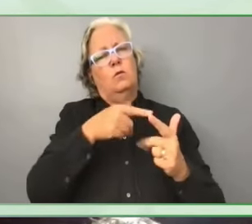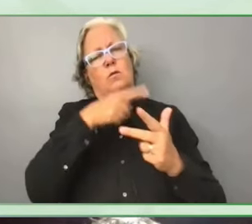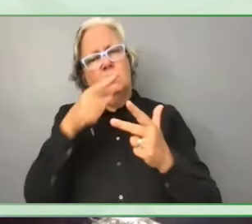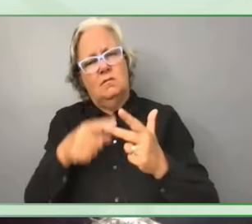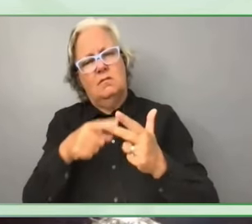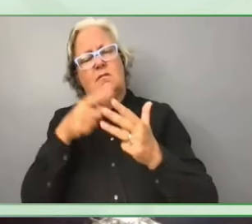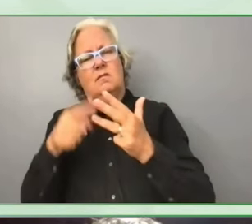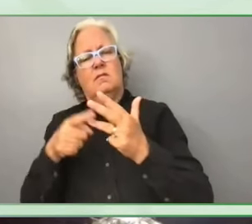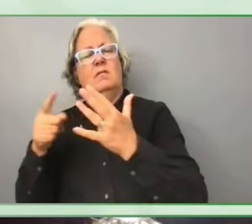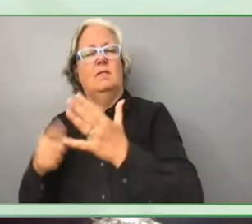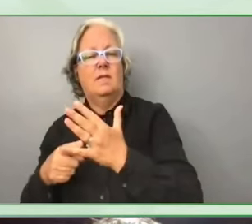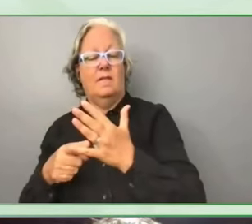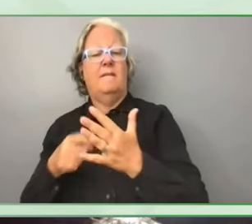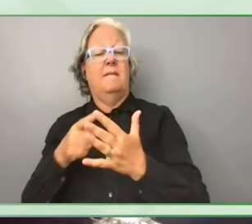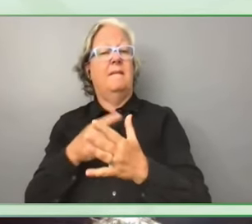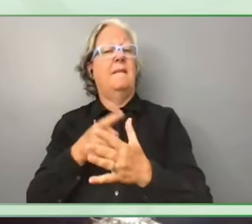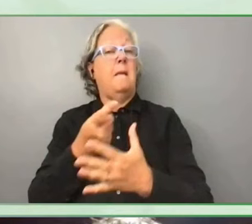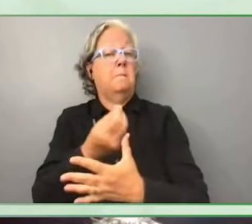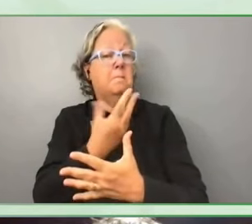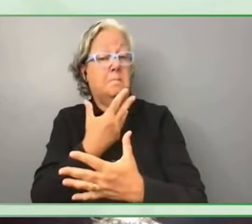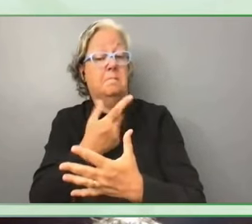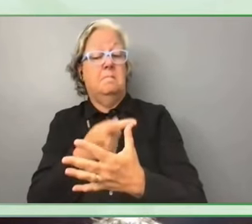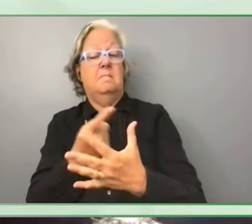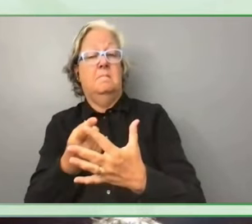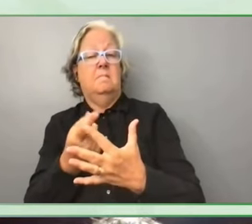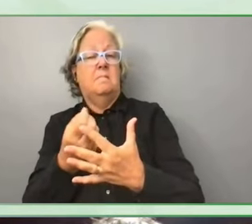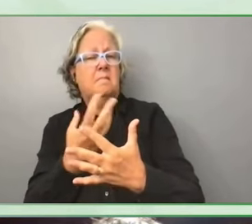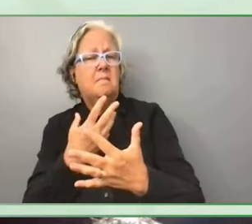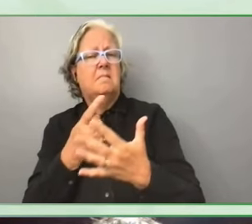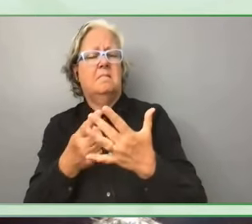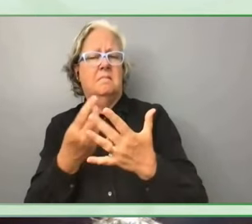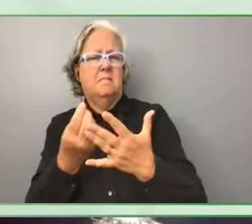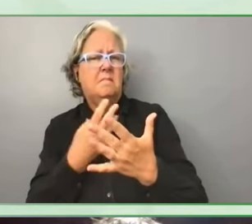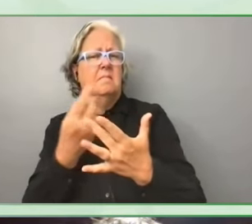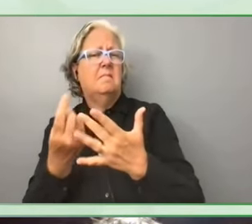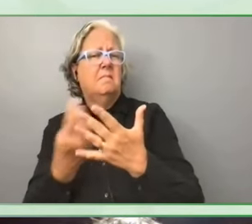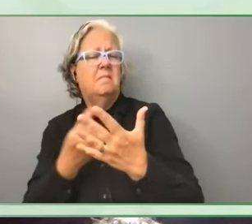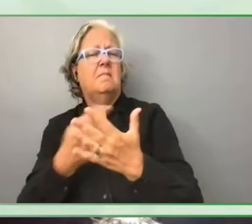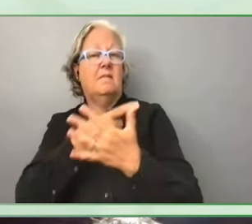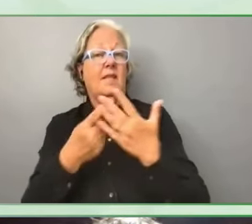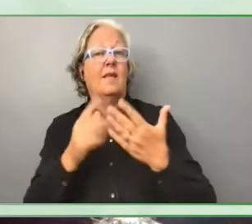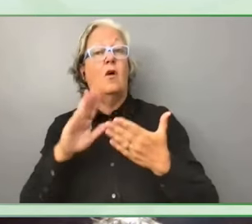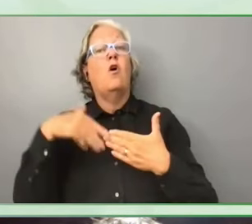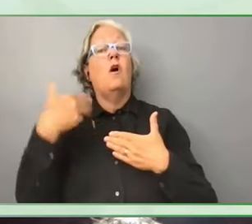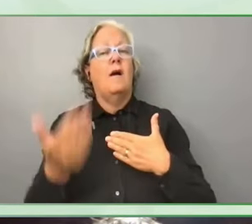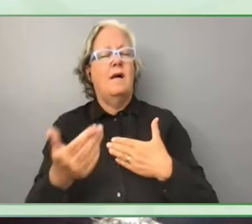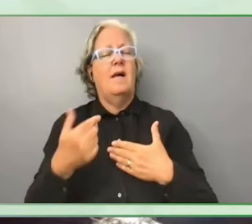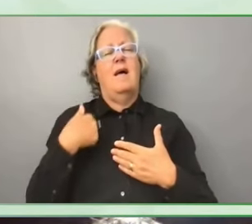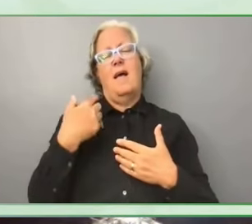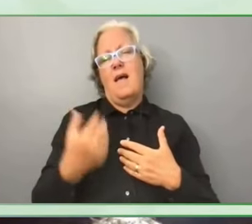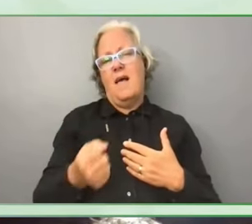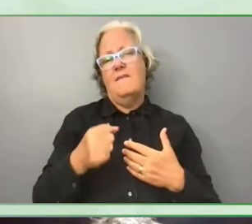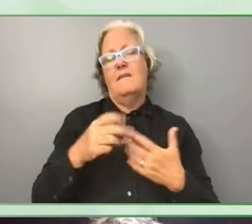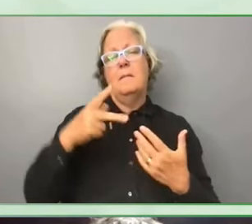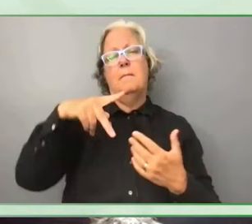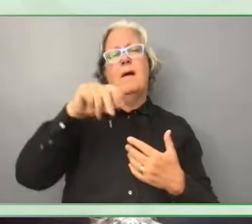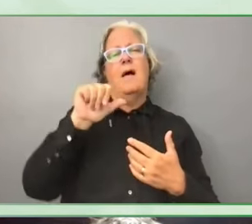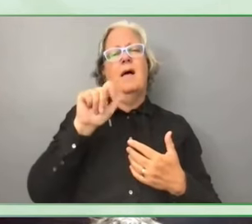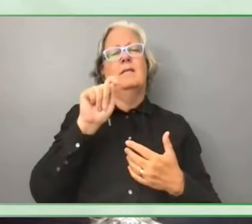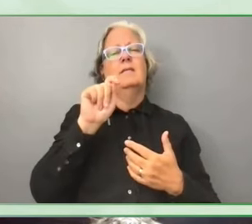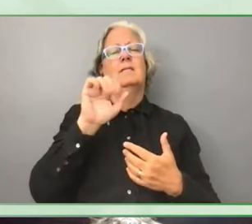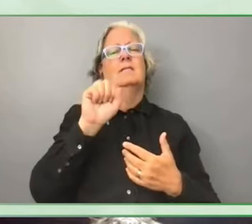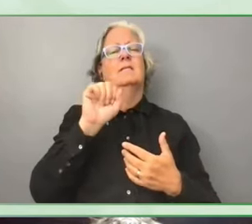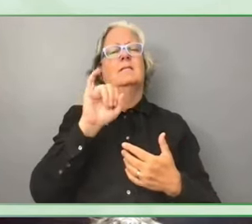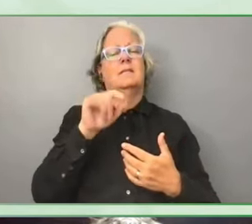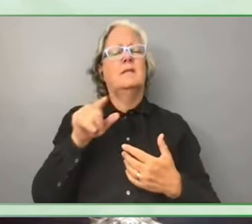provided us information about their panel, we have some questions that Patsie will give us. So